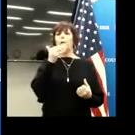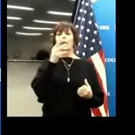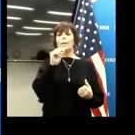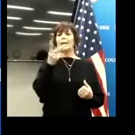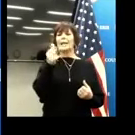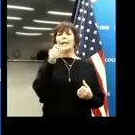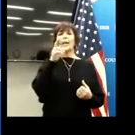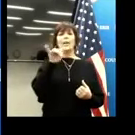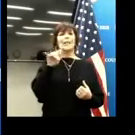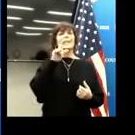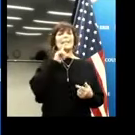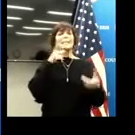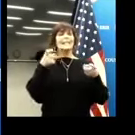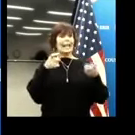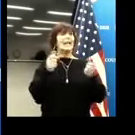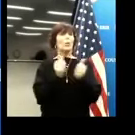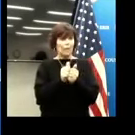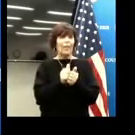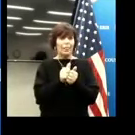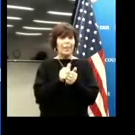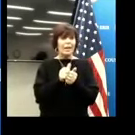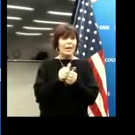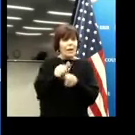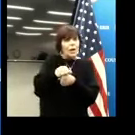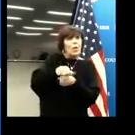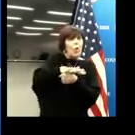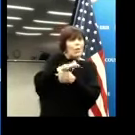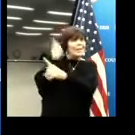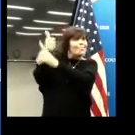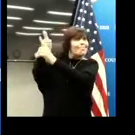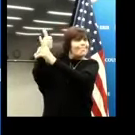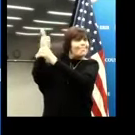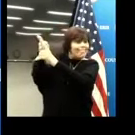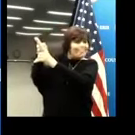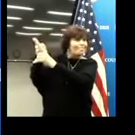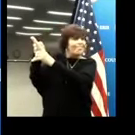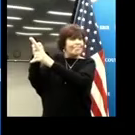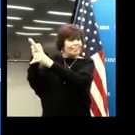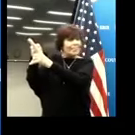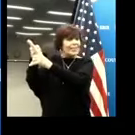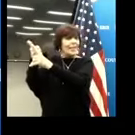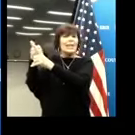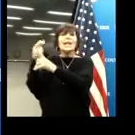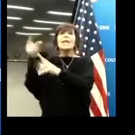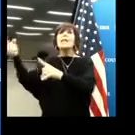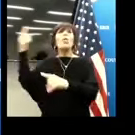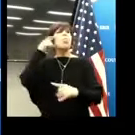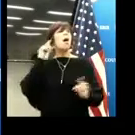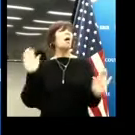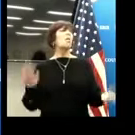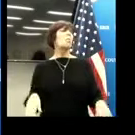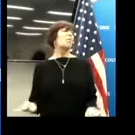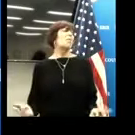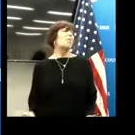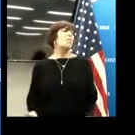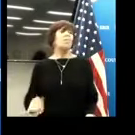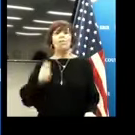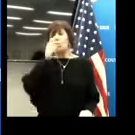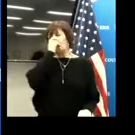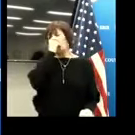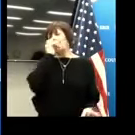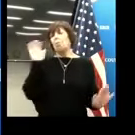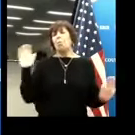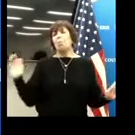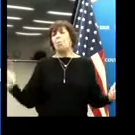is dealing with a mild case of COVID-19. It's so mild, he thought he just had just a stuffy